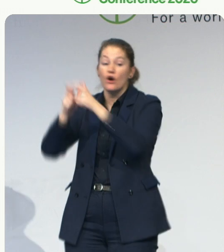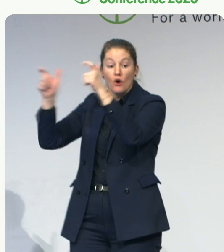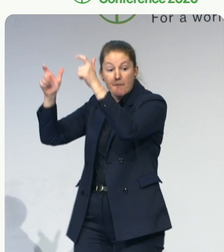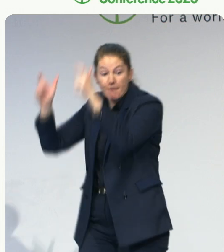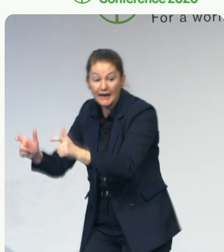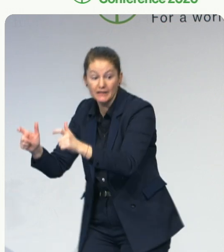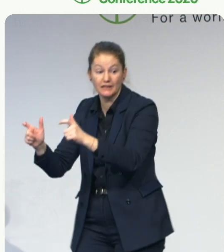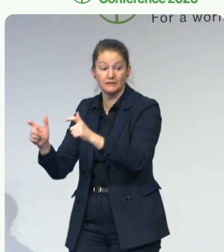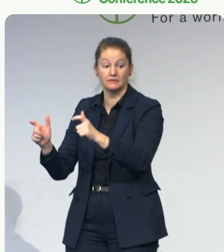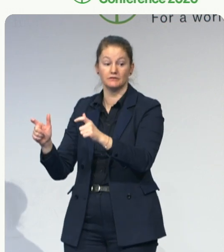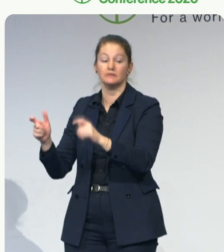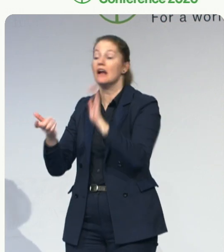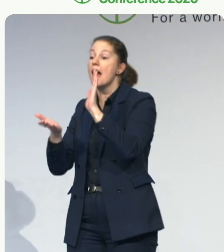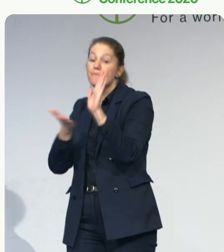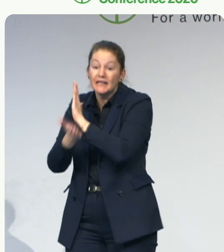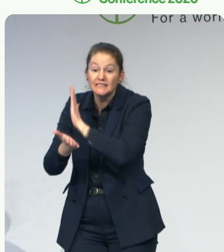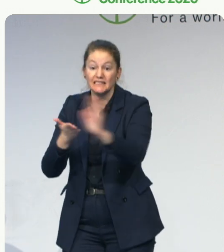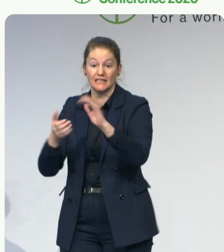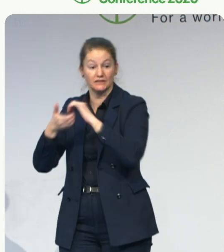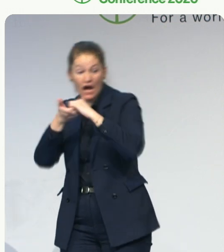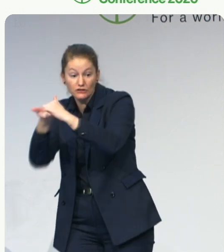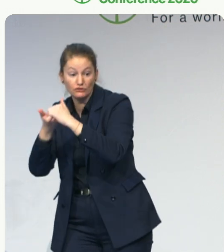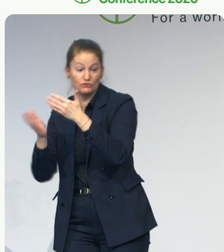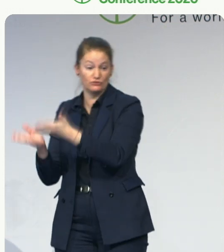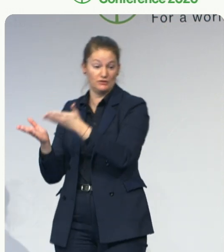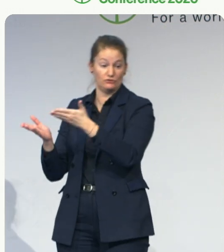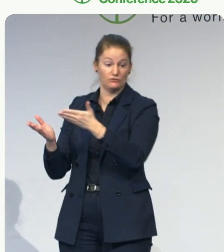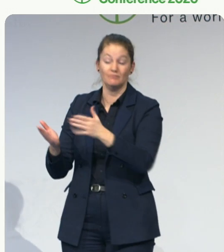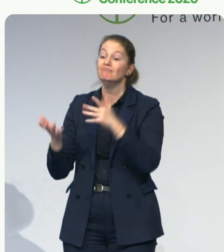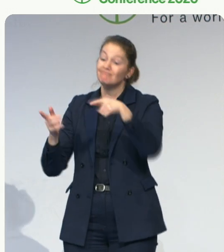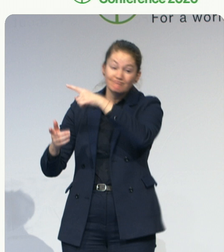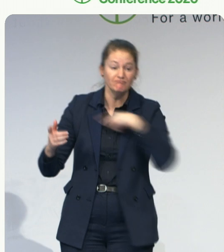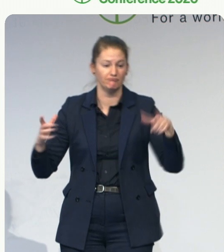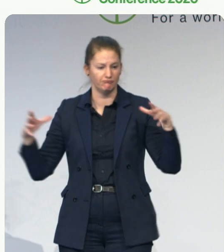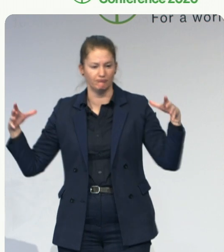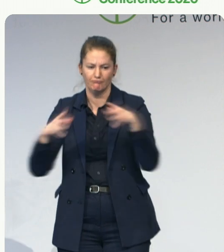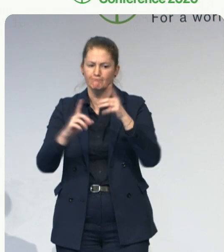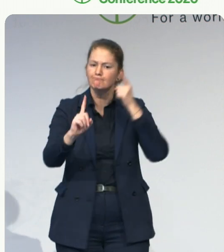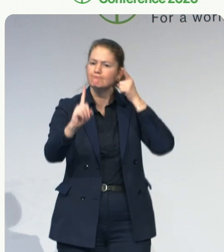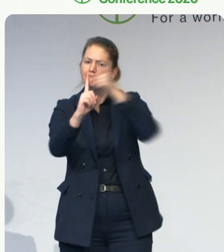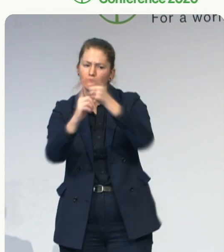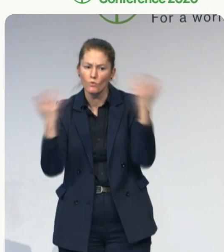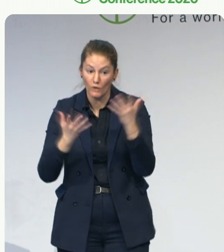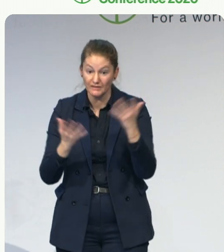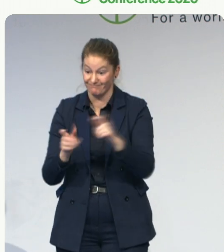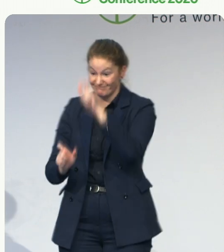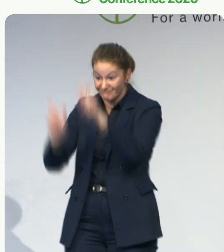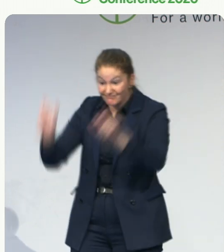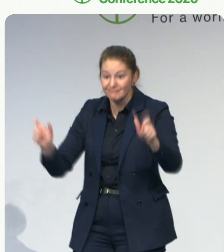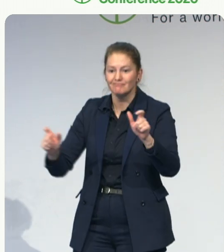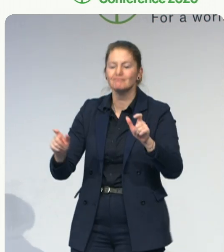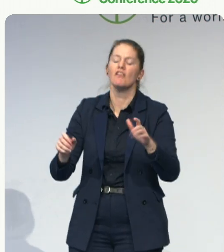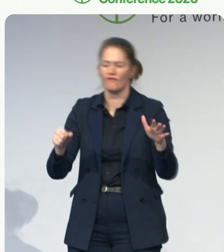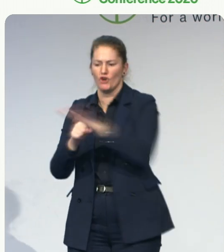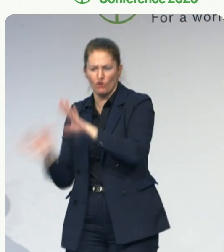ensure employment for all. Second, we will continue to work with